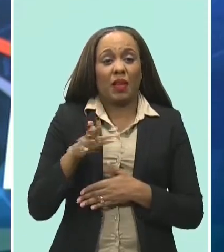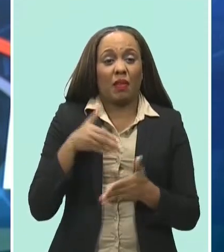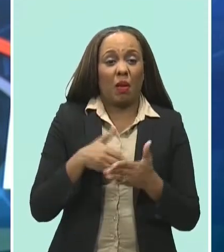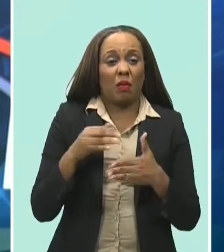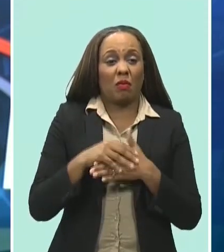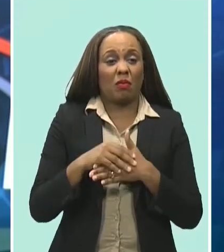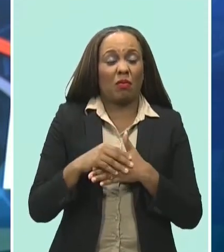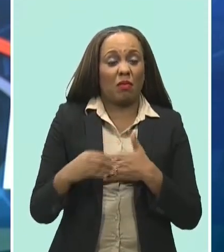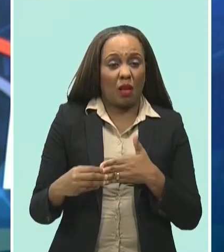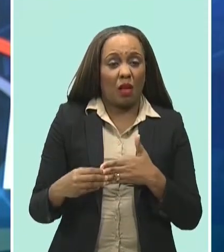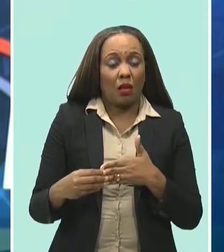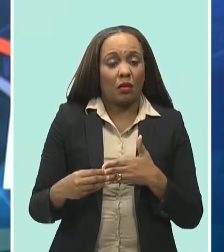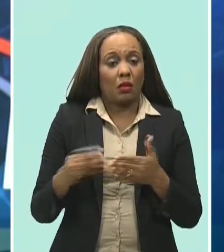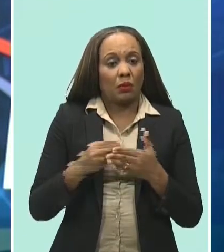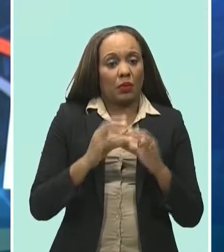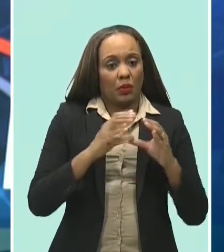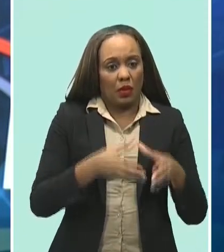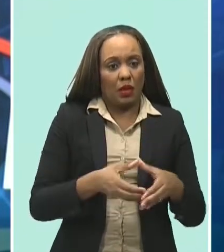$3,565,000. Some